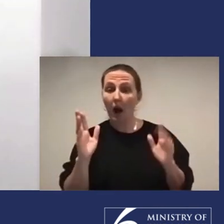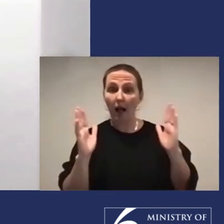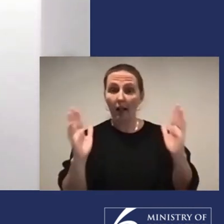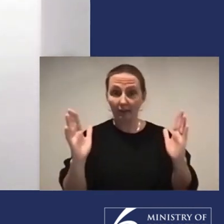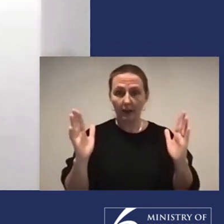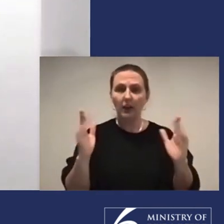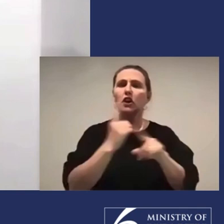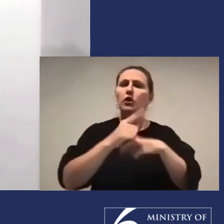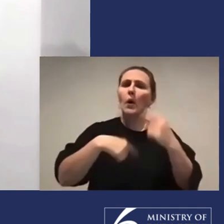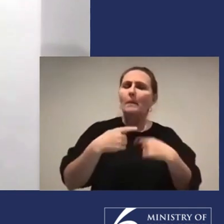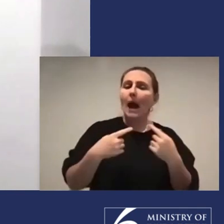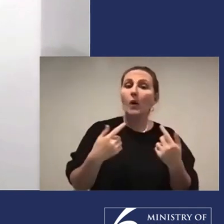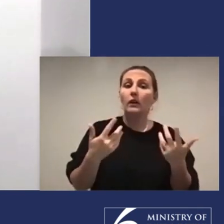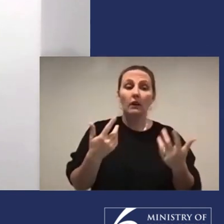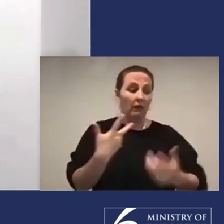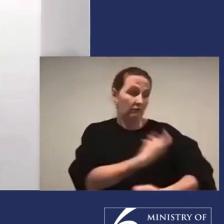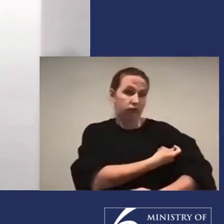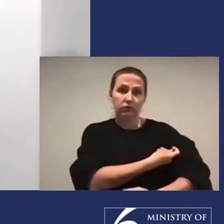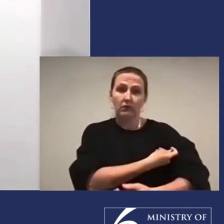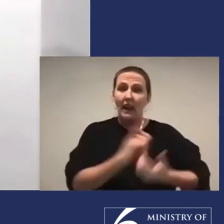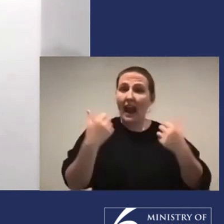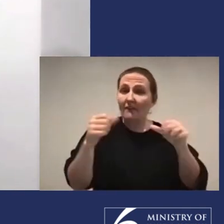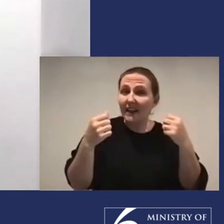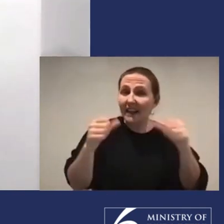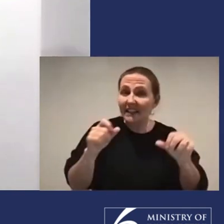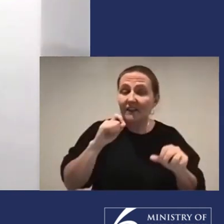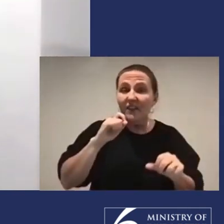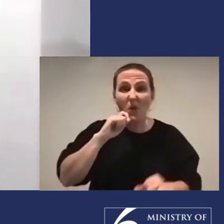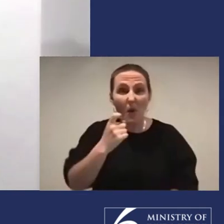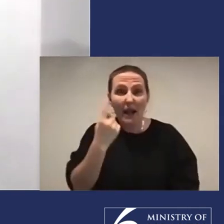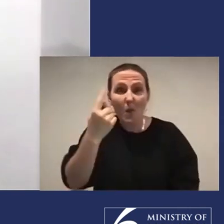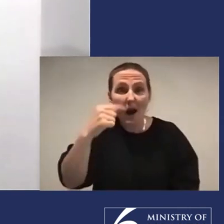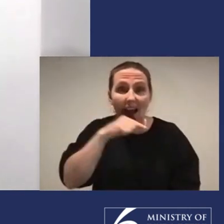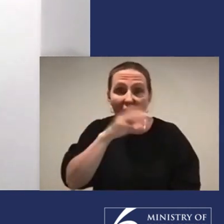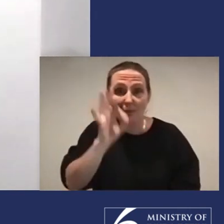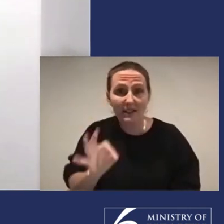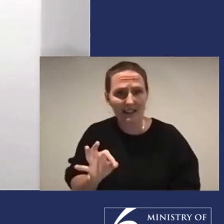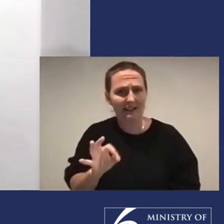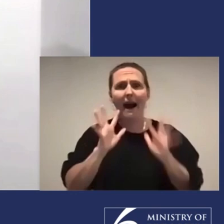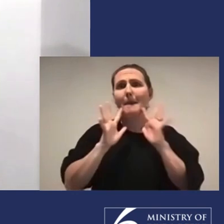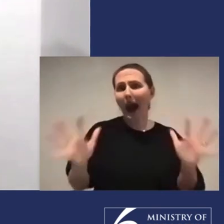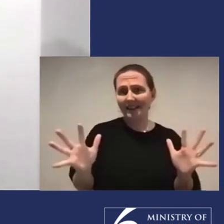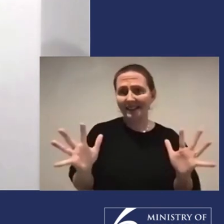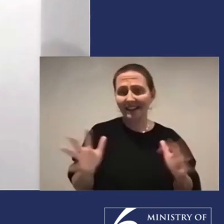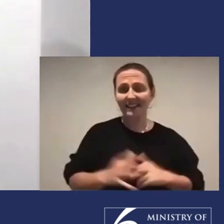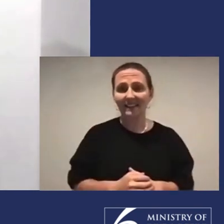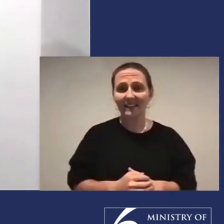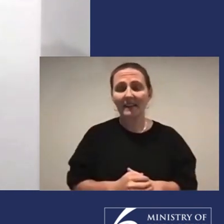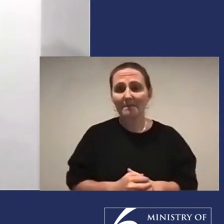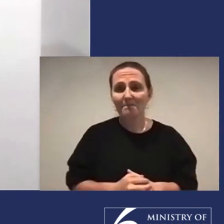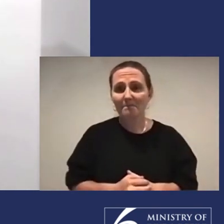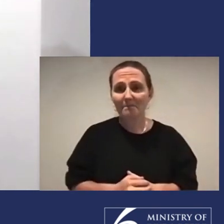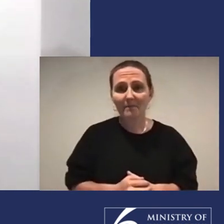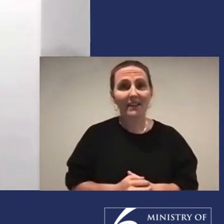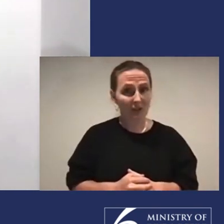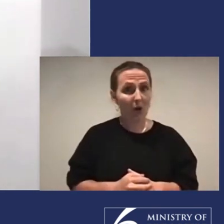around 100%, which is amazing. So it's not at all that it's not safe. It's just making